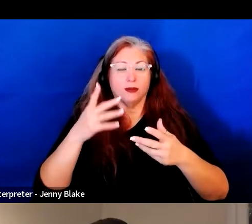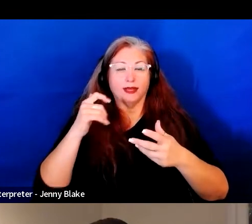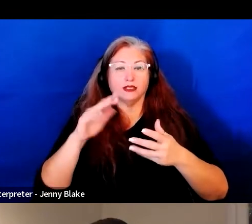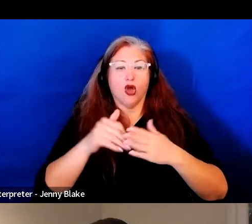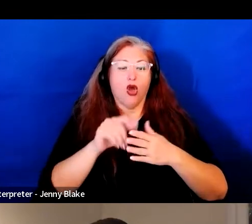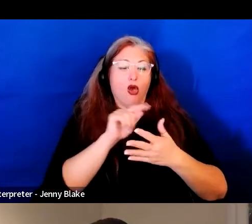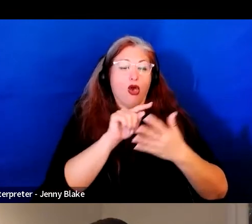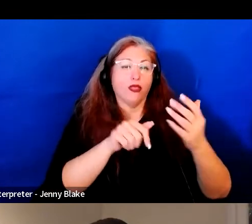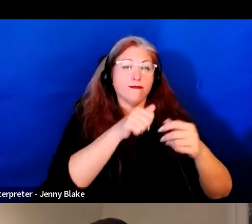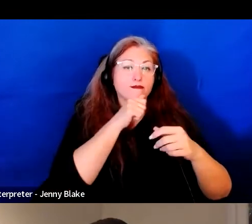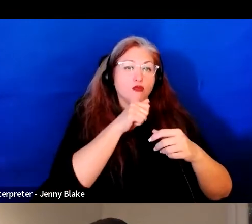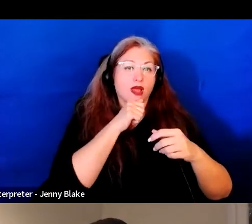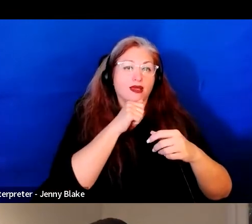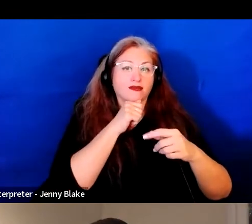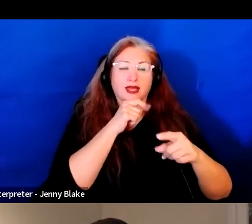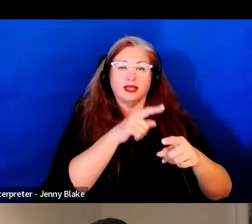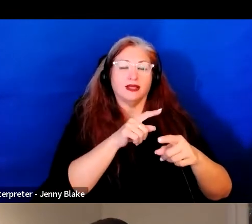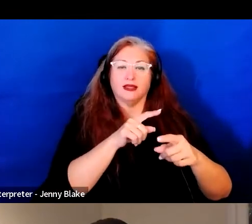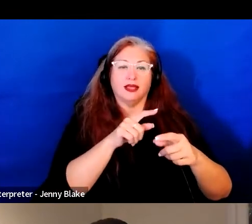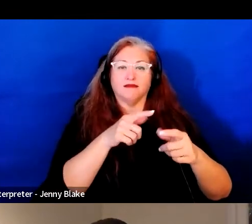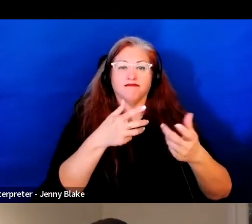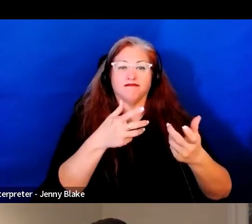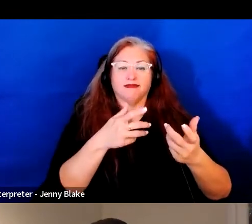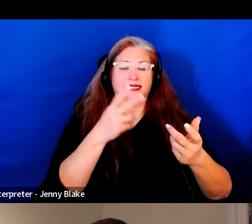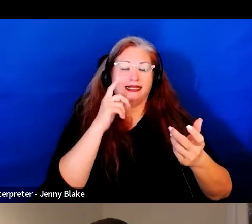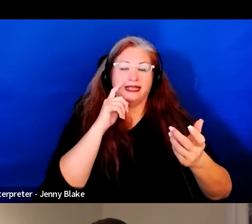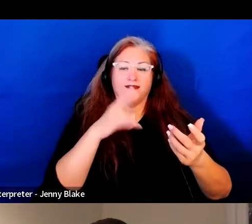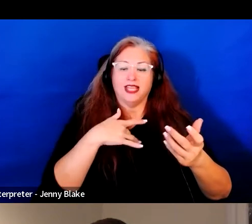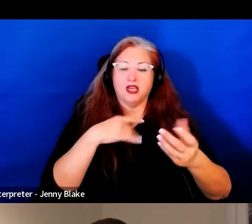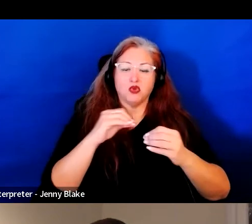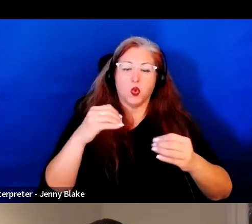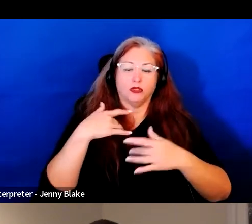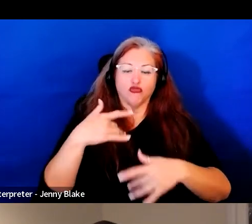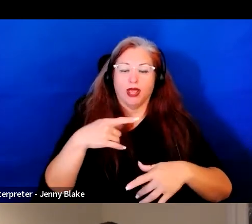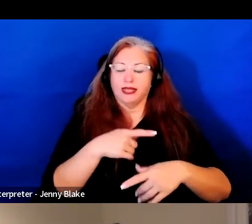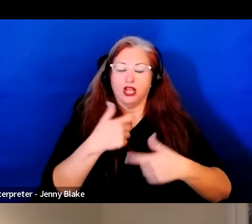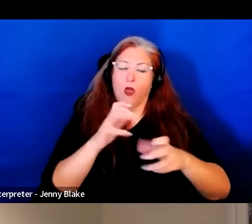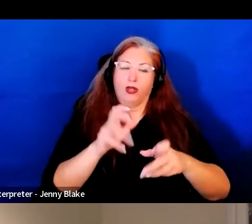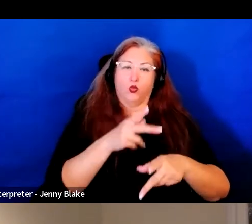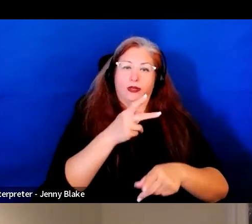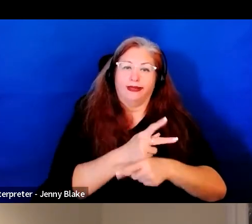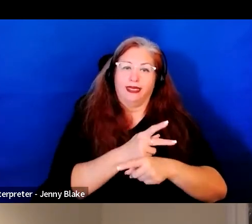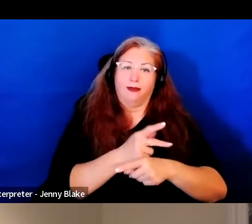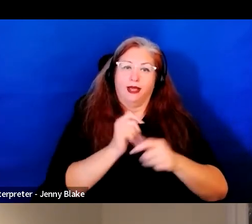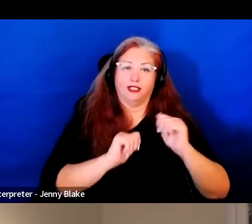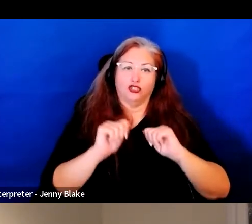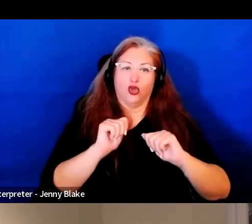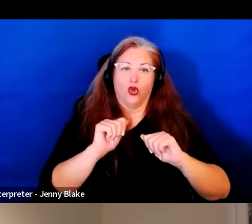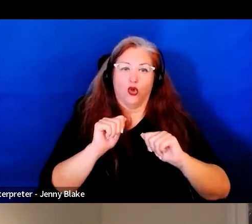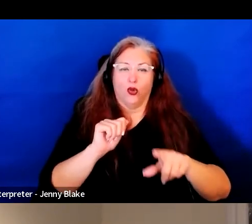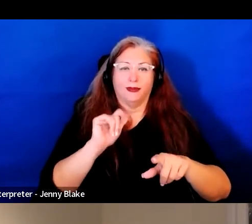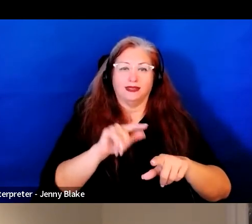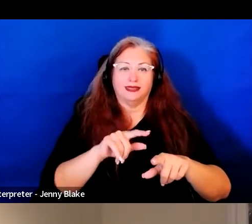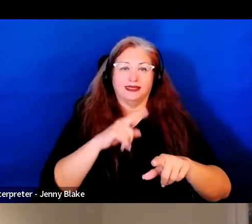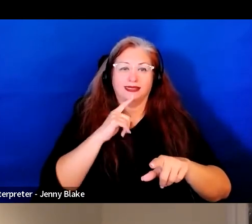private broadcasters have removed those documentary strands, they don't even make any show of keeping something on, you know, because what passed